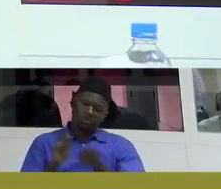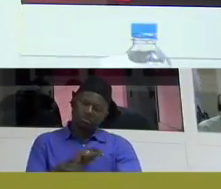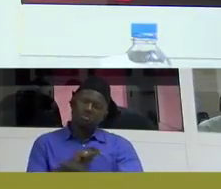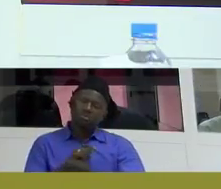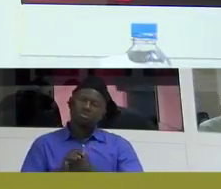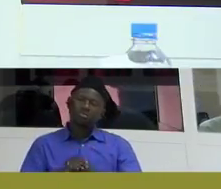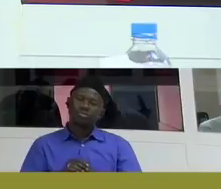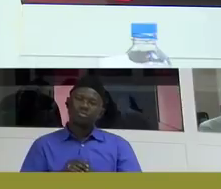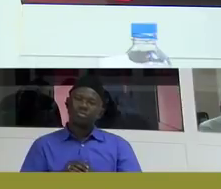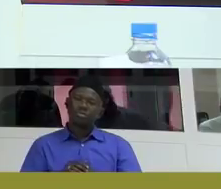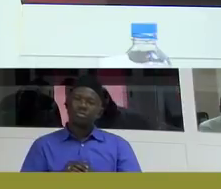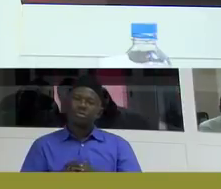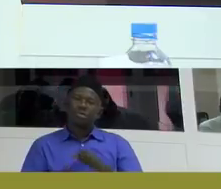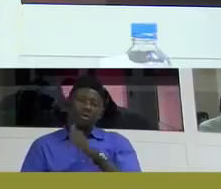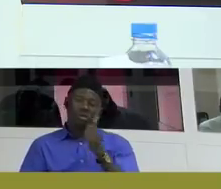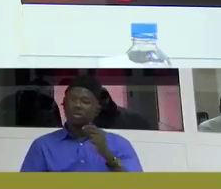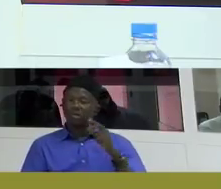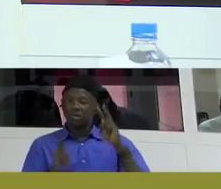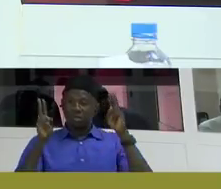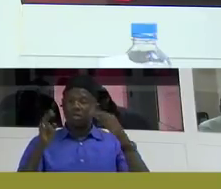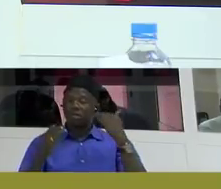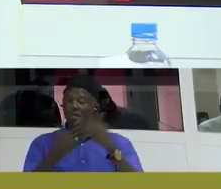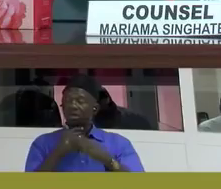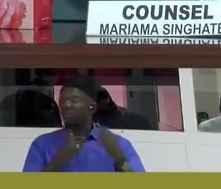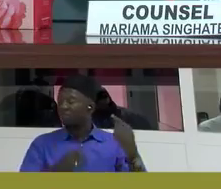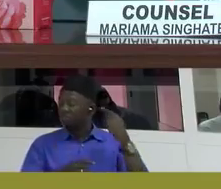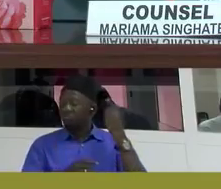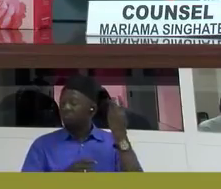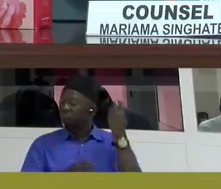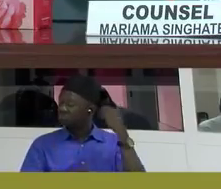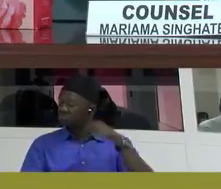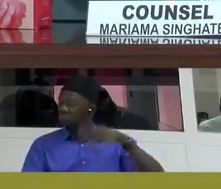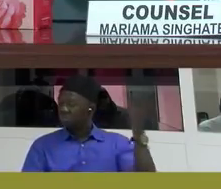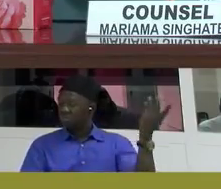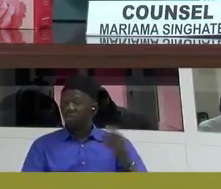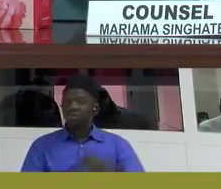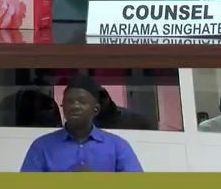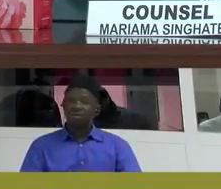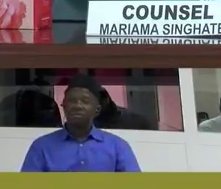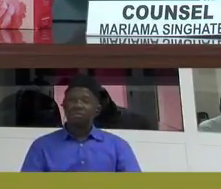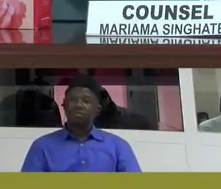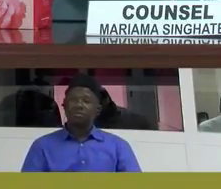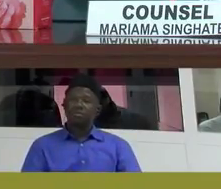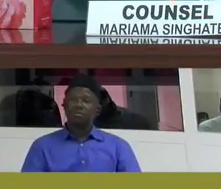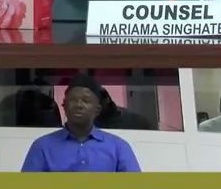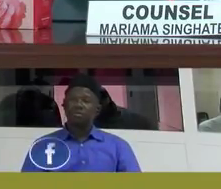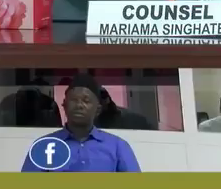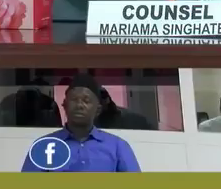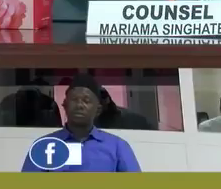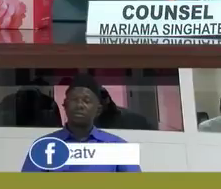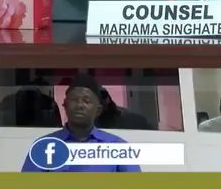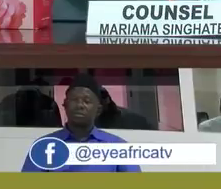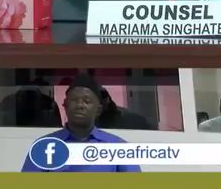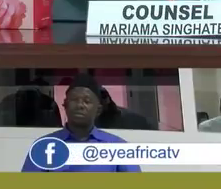them. But let's look at those who made the representations. Could you tell us?